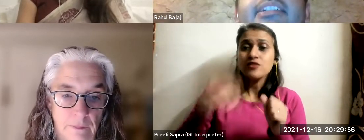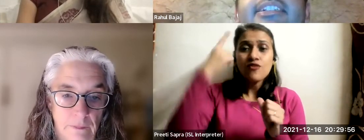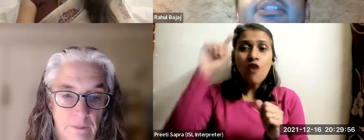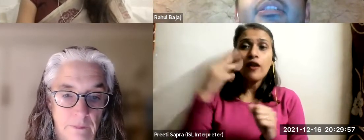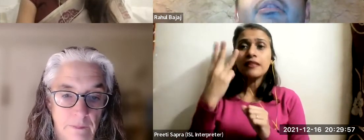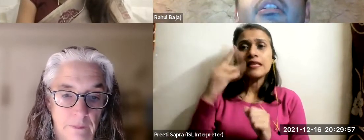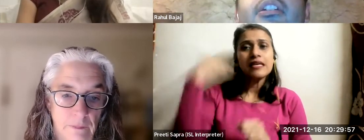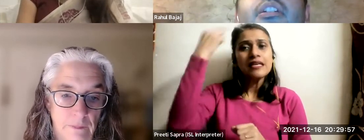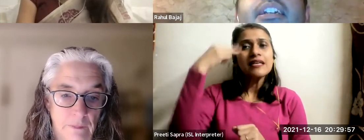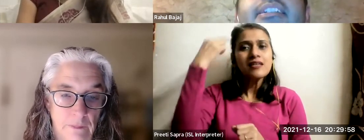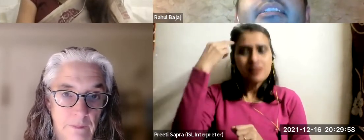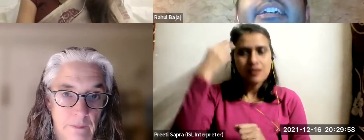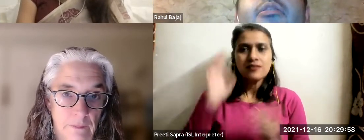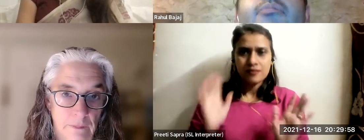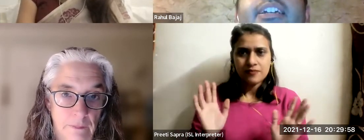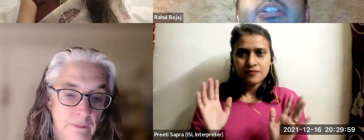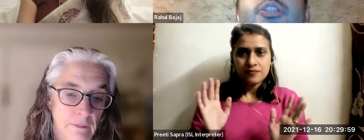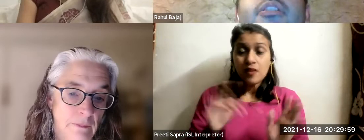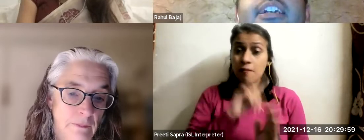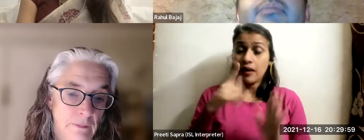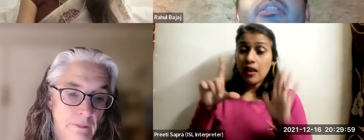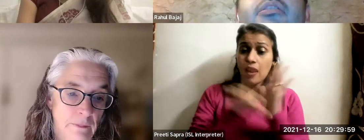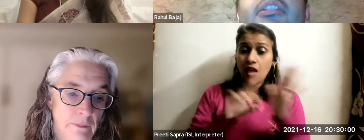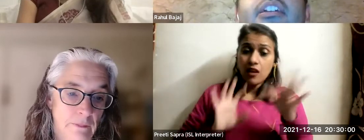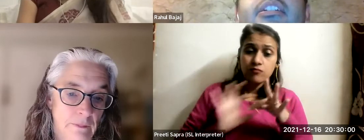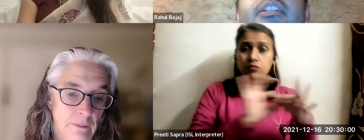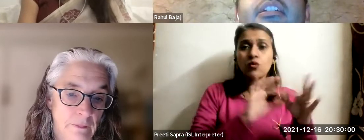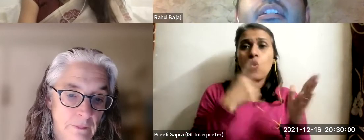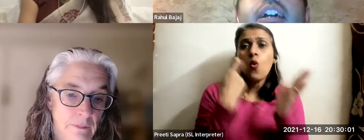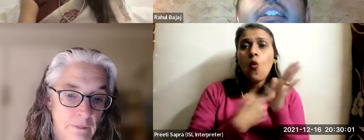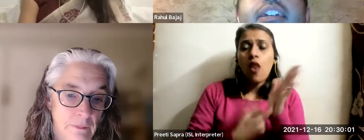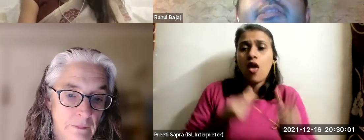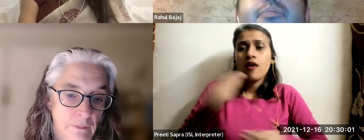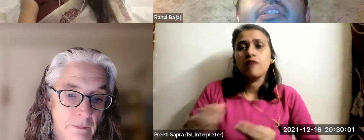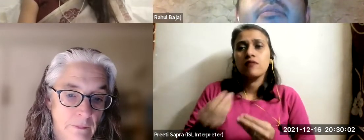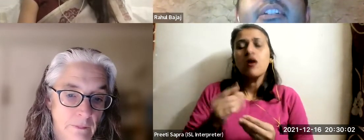up against each other. But it is a legal obligation, right? Because until